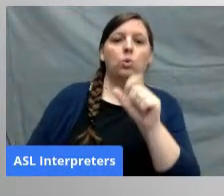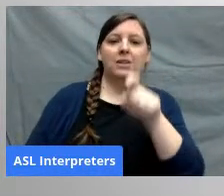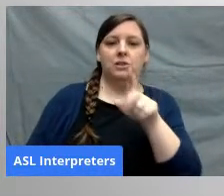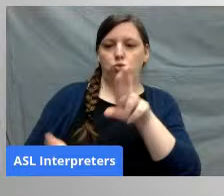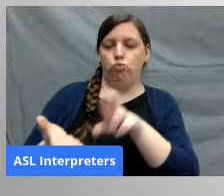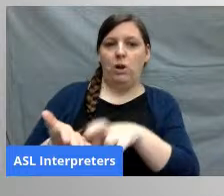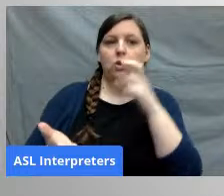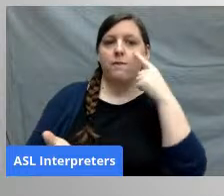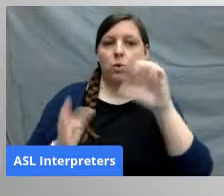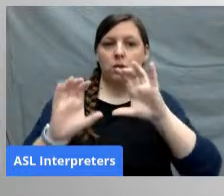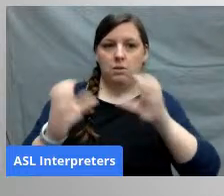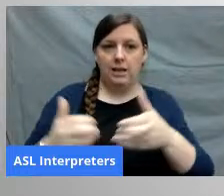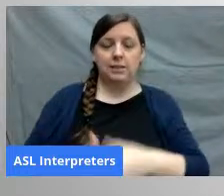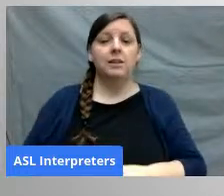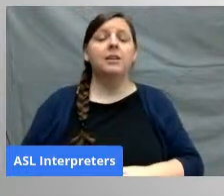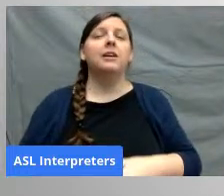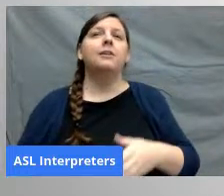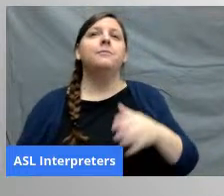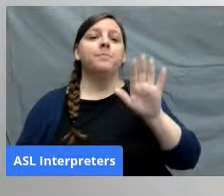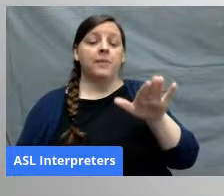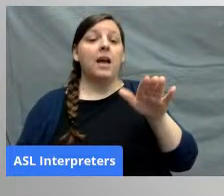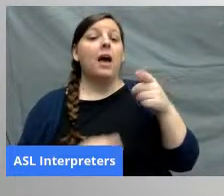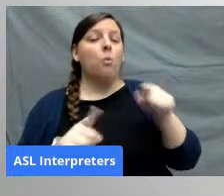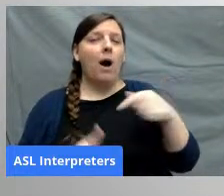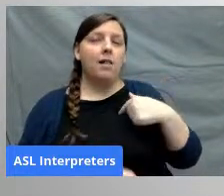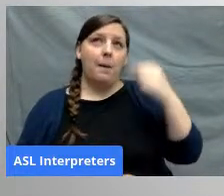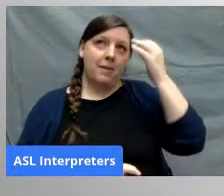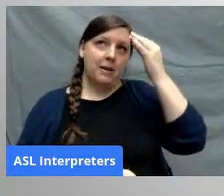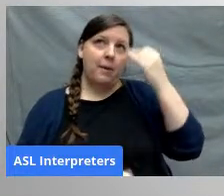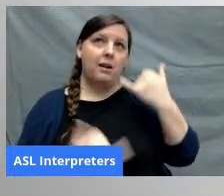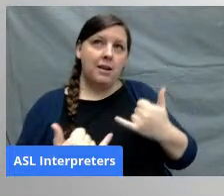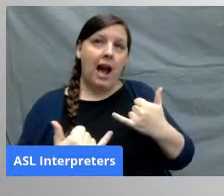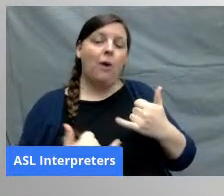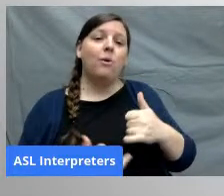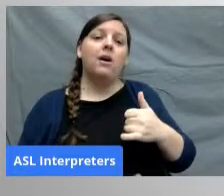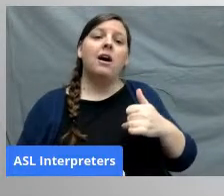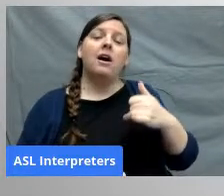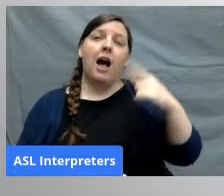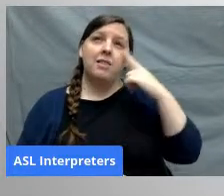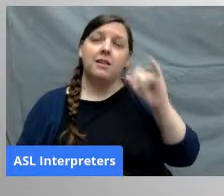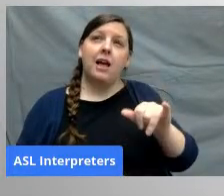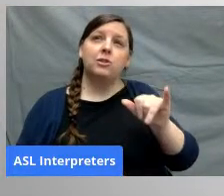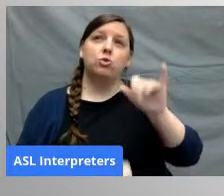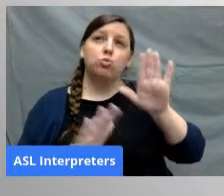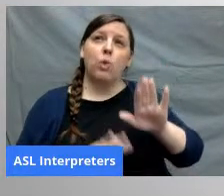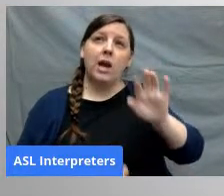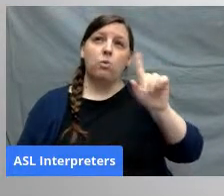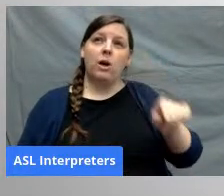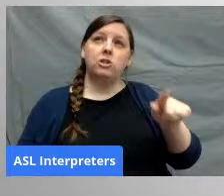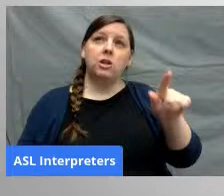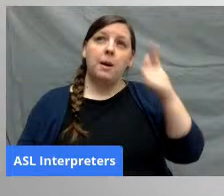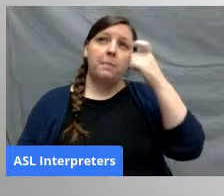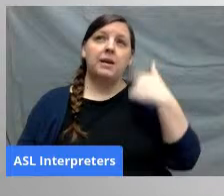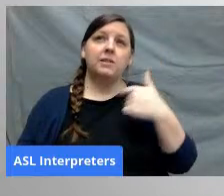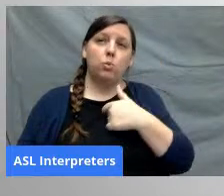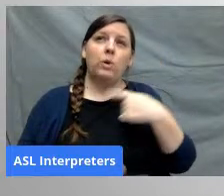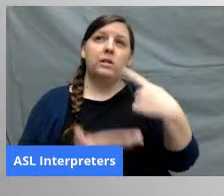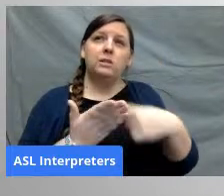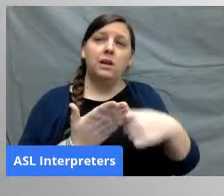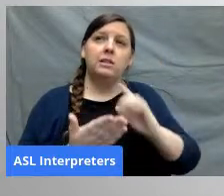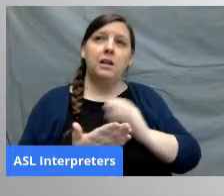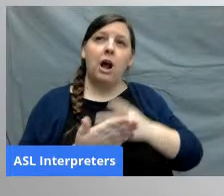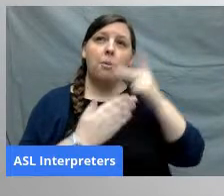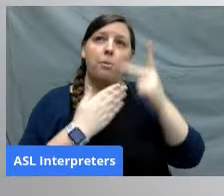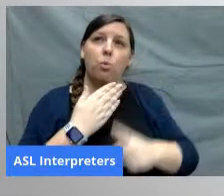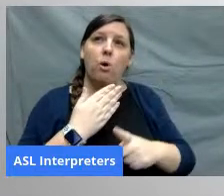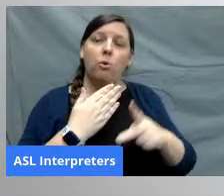on my mind, Dr. Anderson, I think this is a great question because we did go over this. In our program of study, it doesn't include